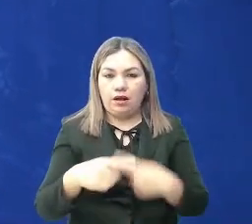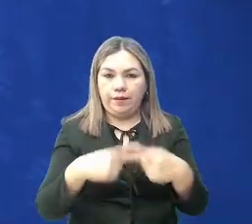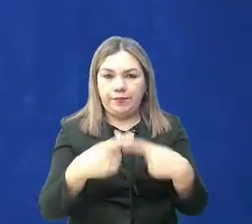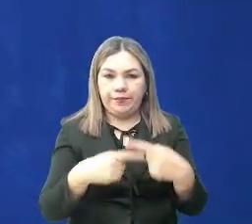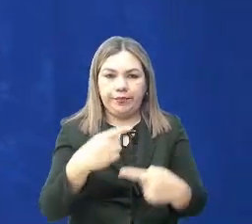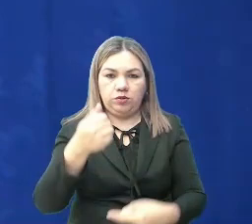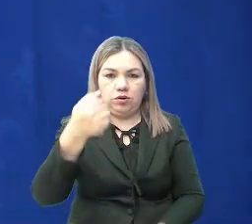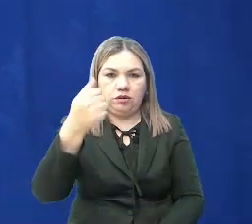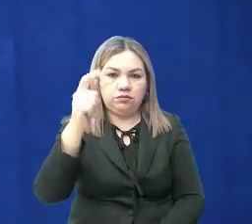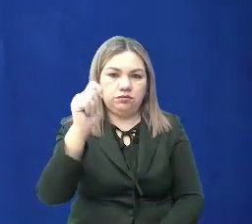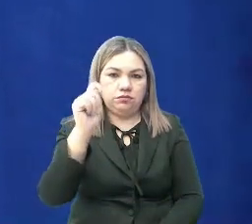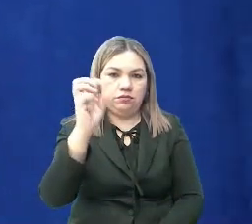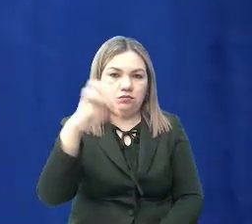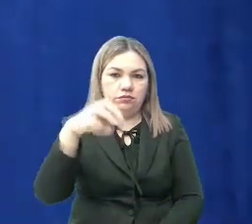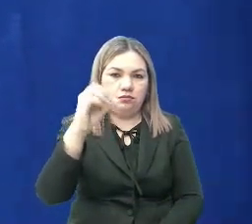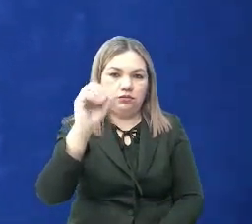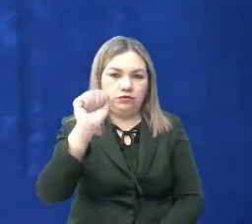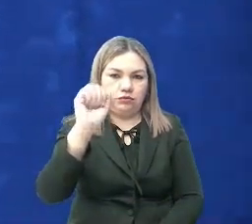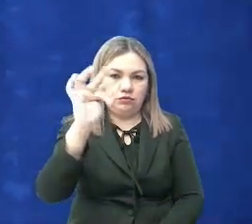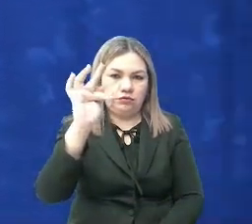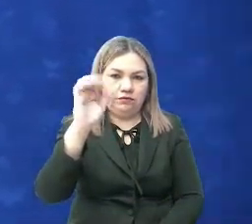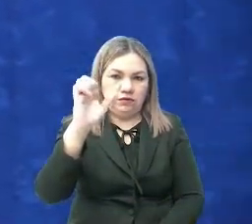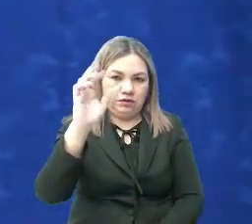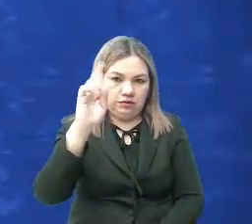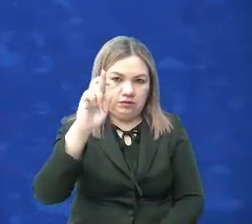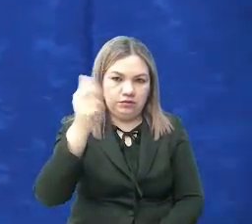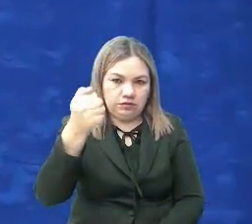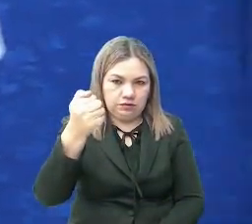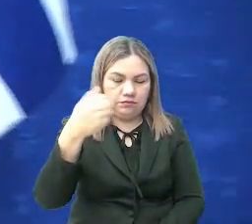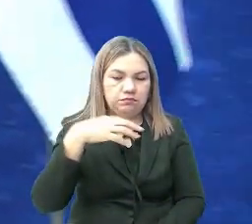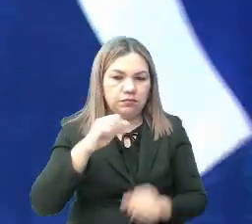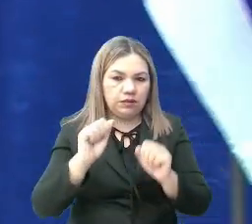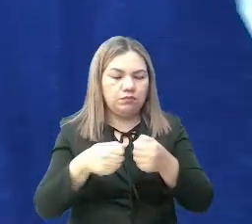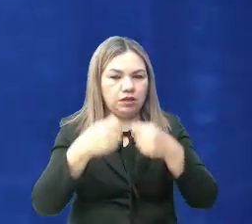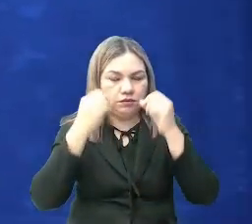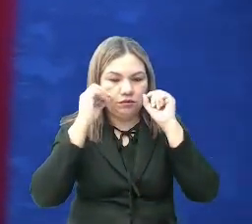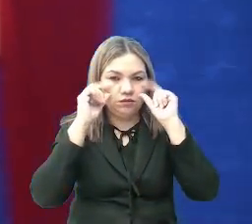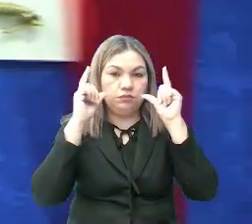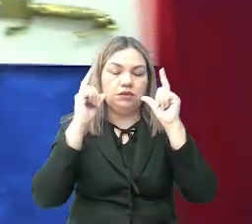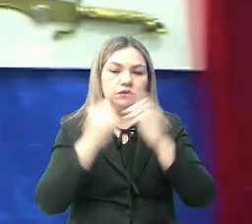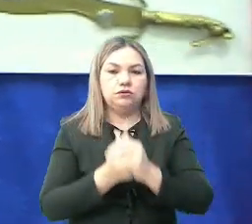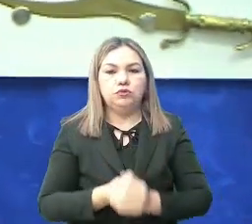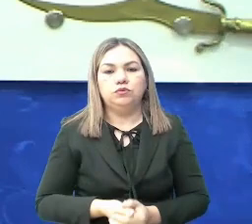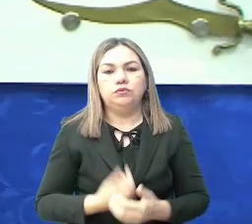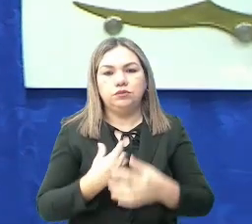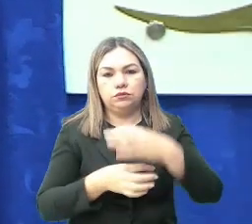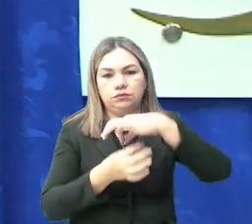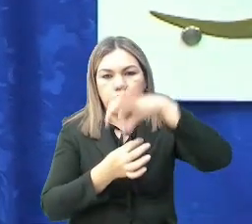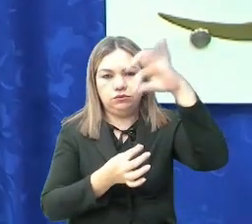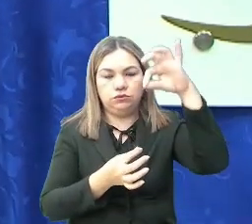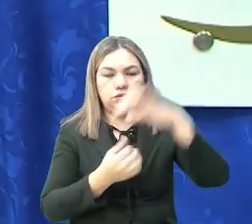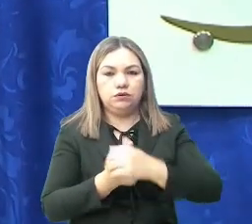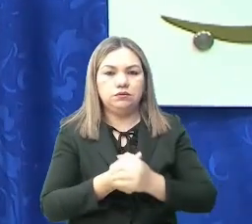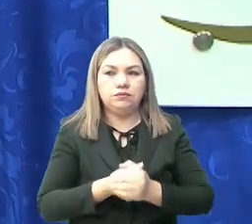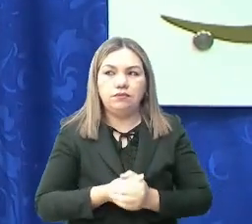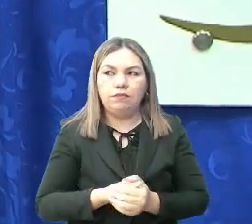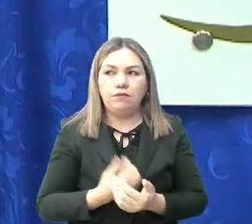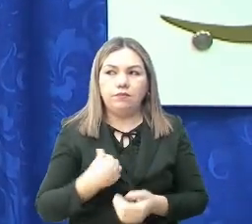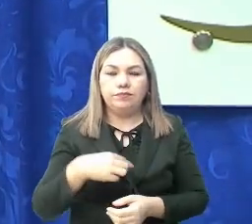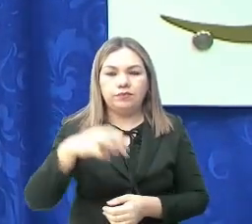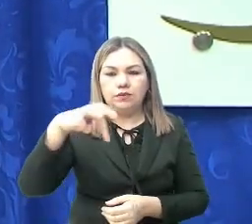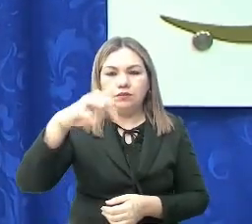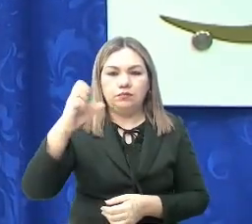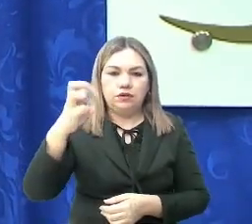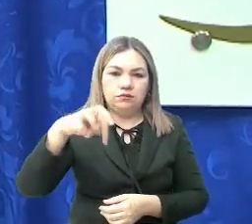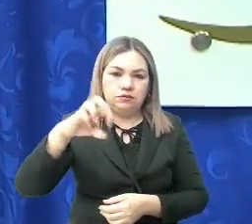Don't you notice how the ambience changed? You're awakened spiritually. Well,